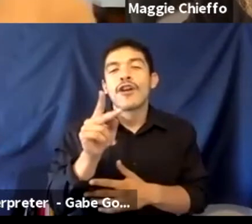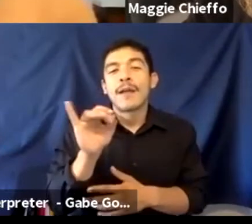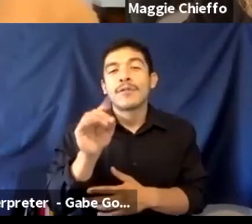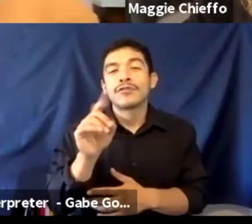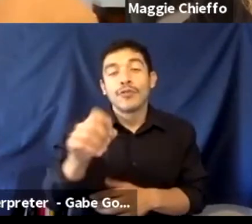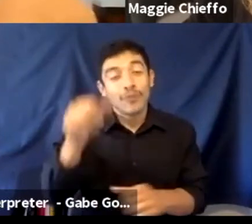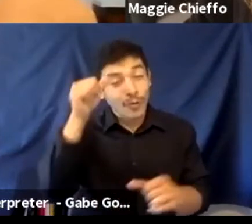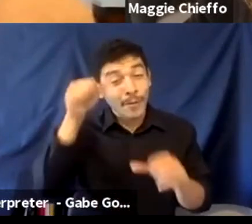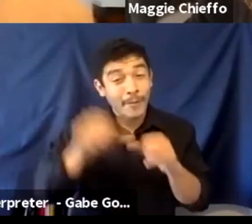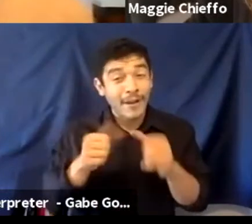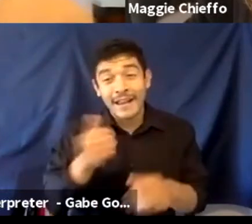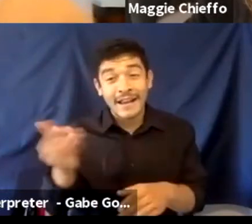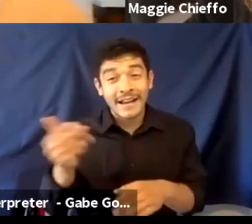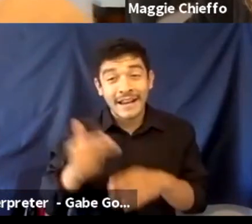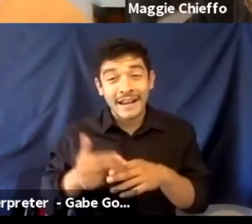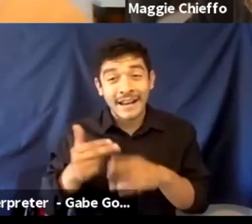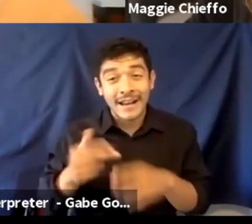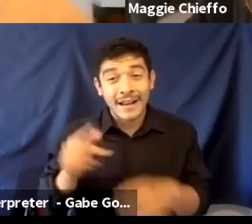any of them?